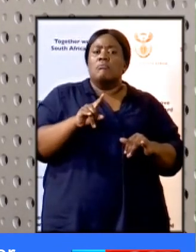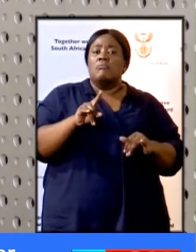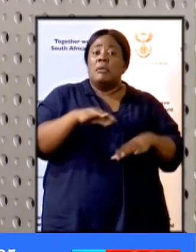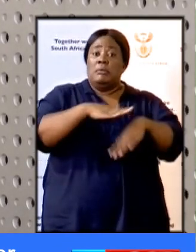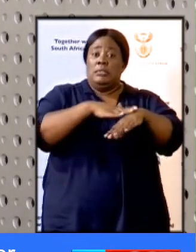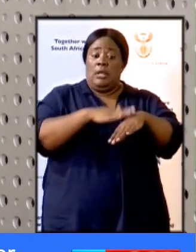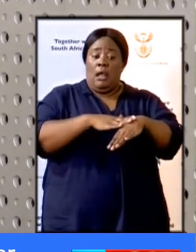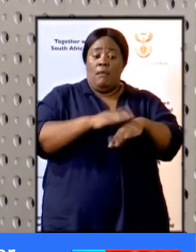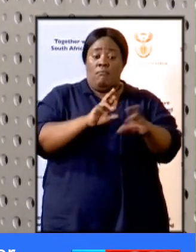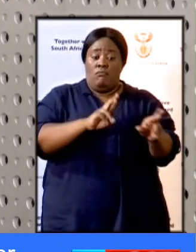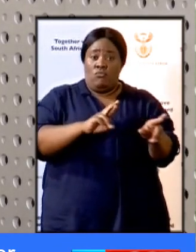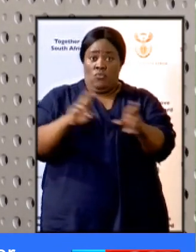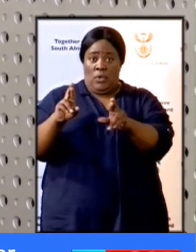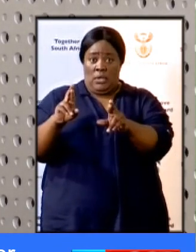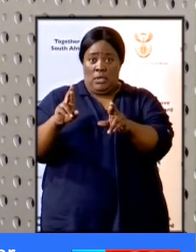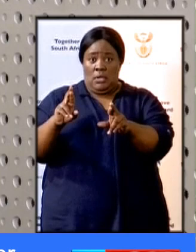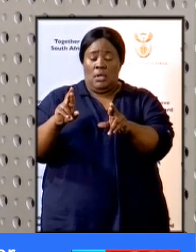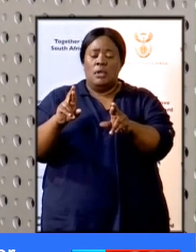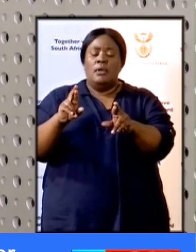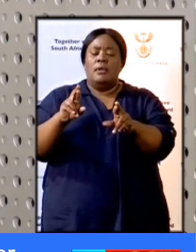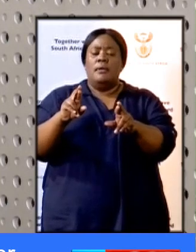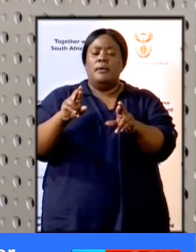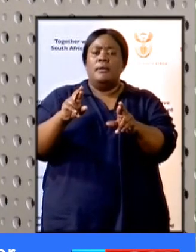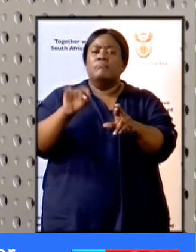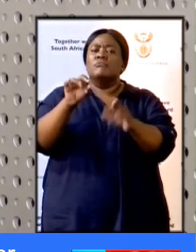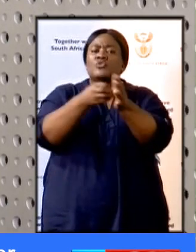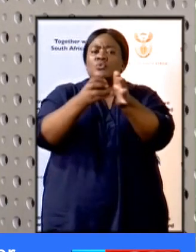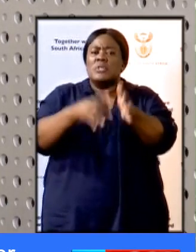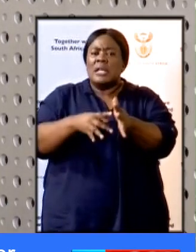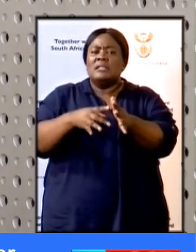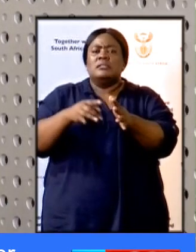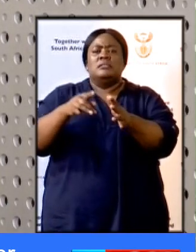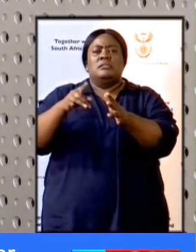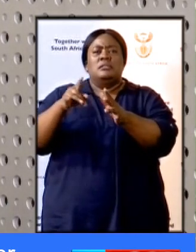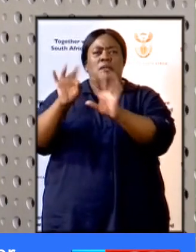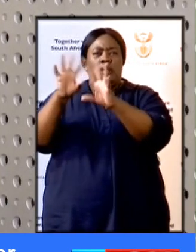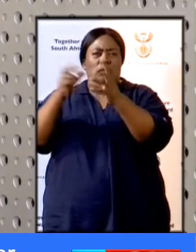and staff once conditions permit.